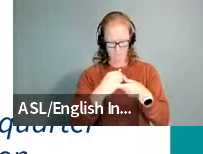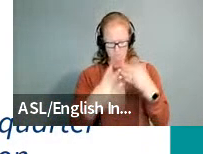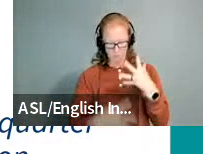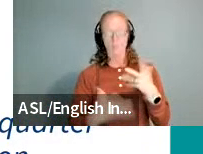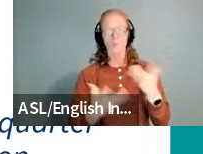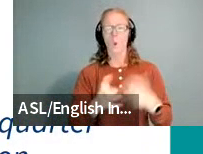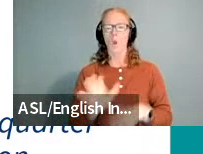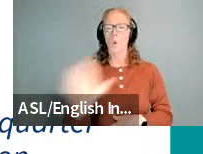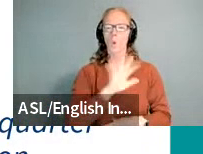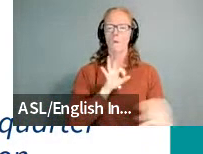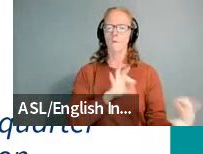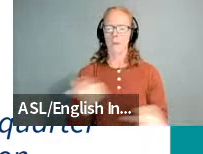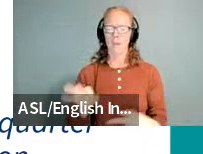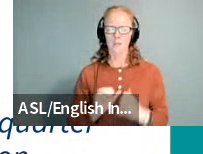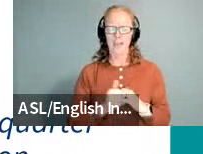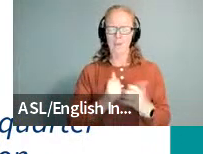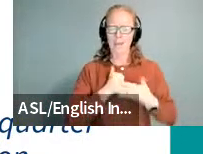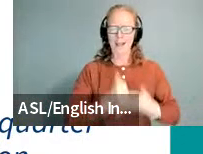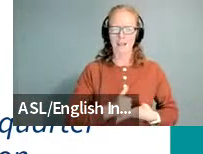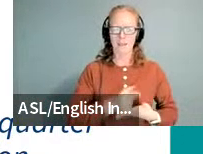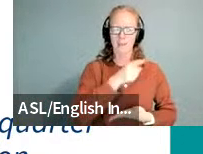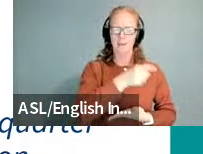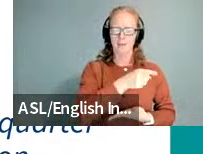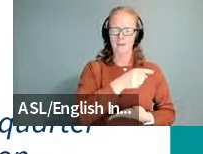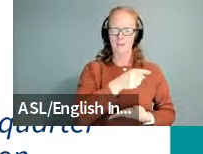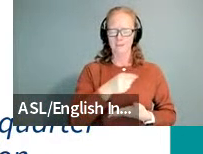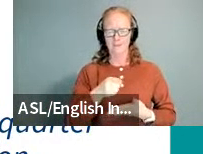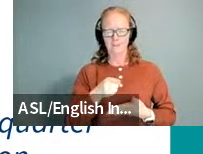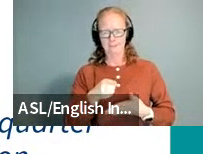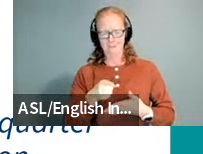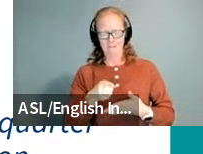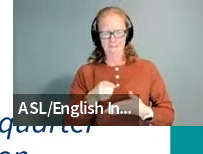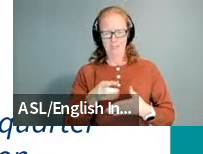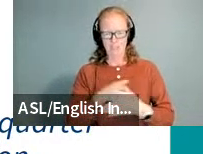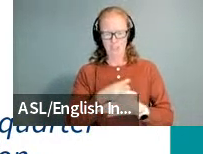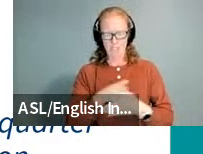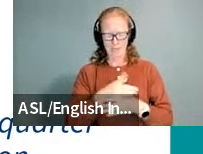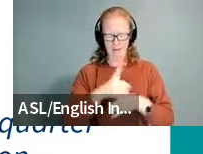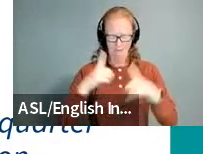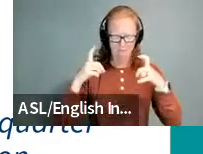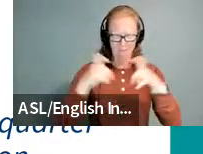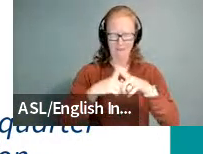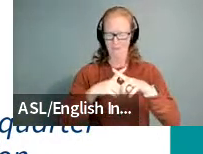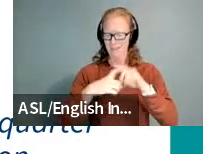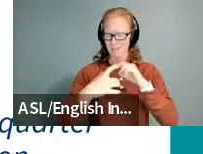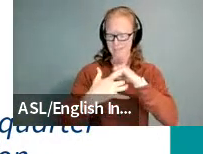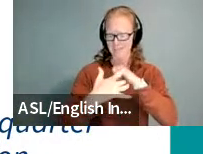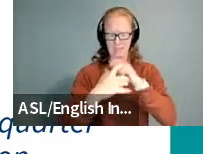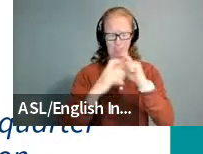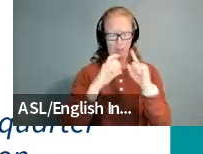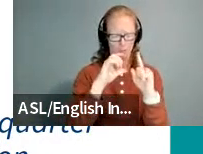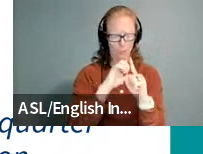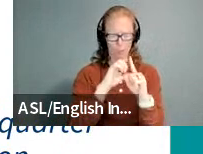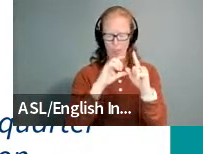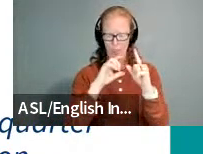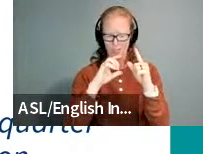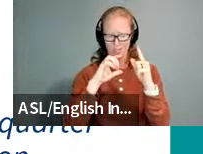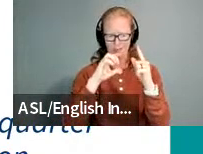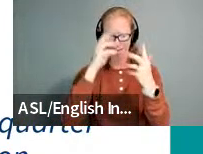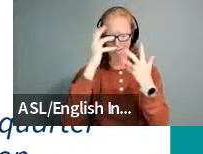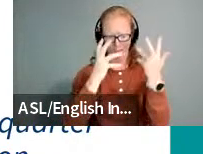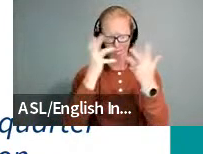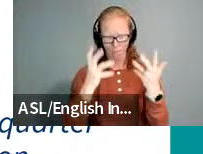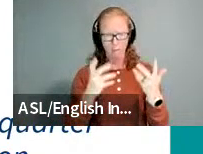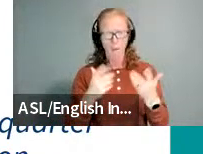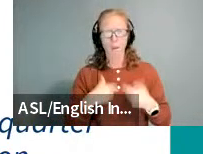in terms of how do we help share what can sometimes be complex technical information with our community so that they